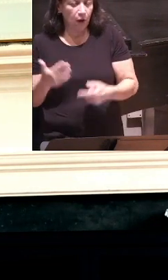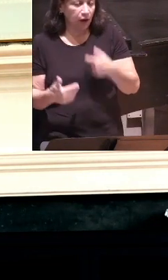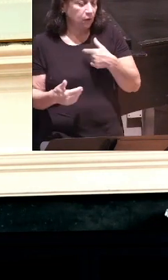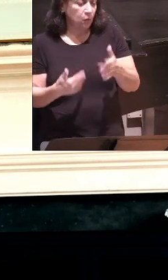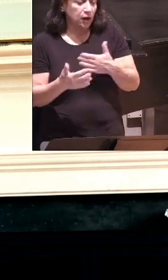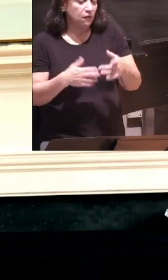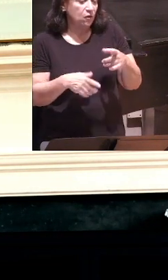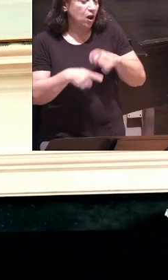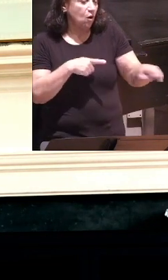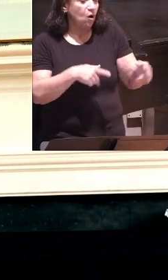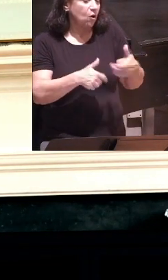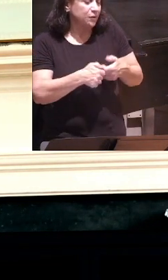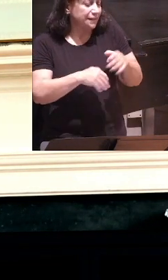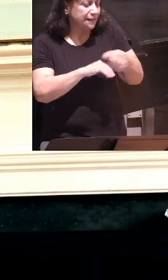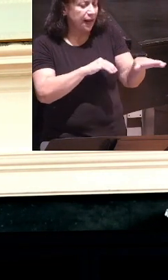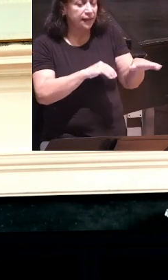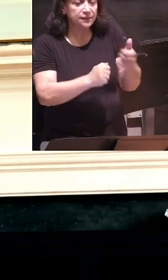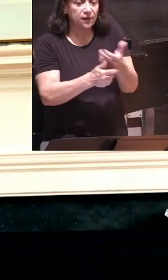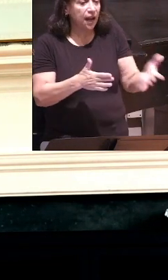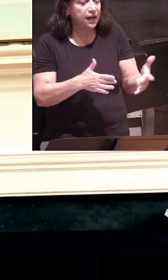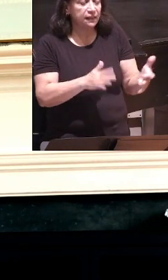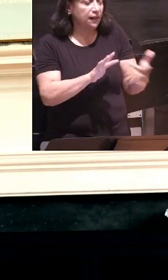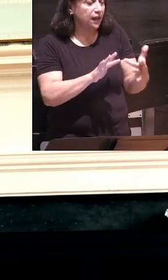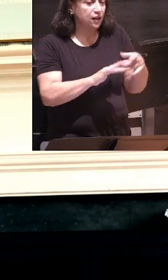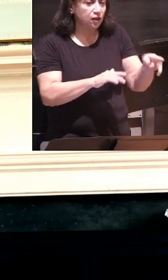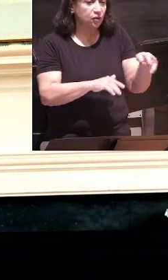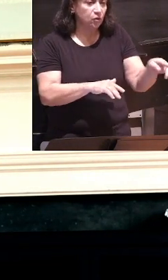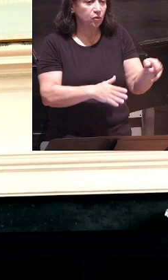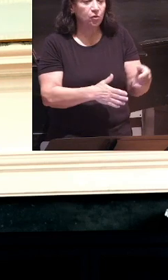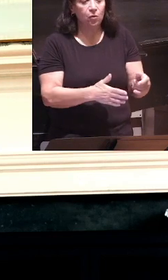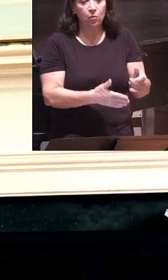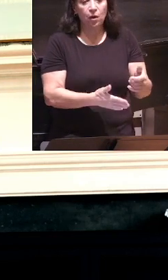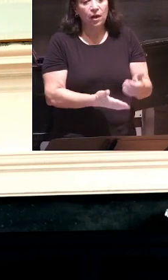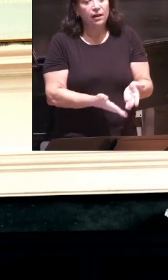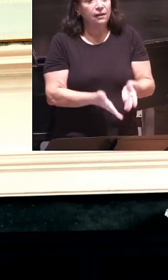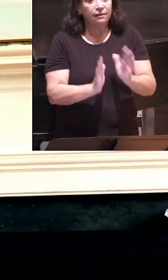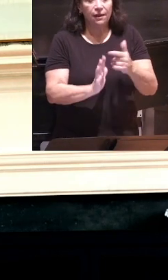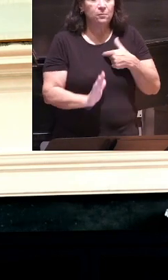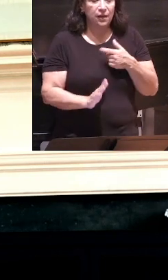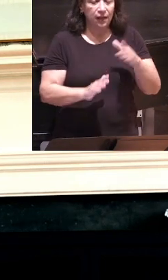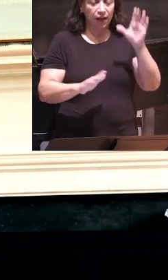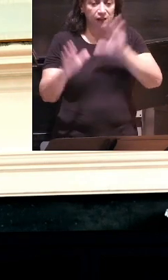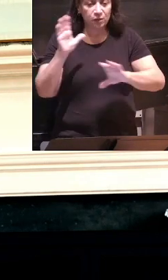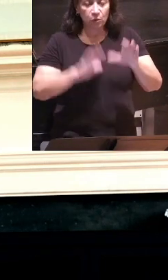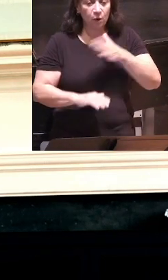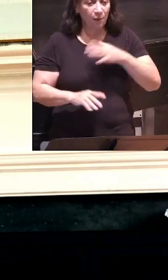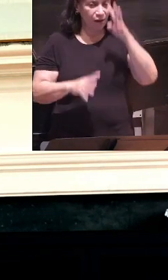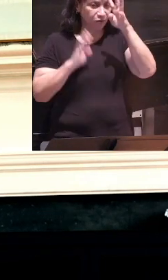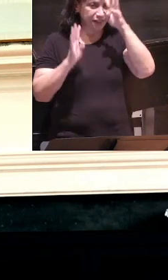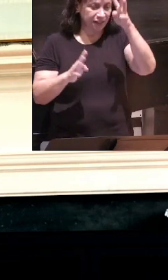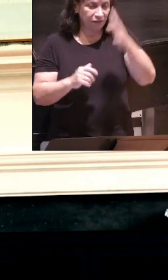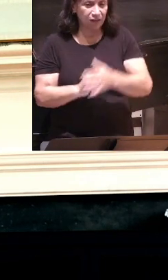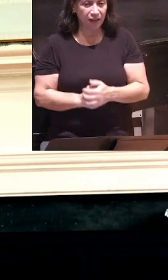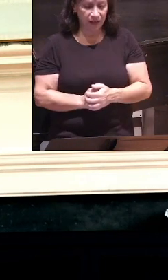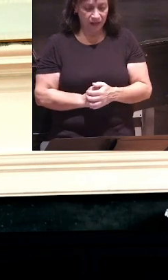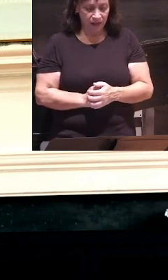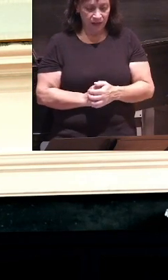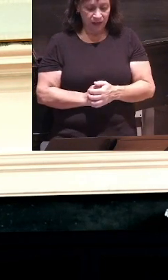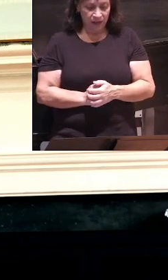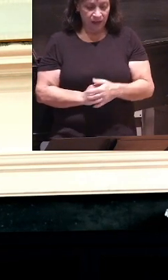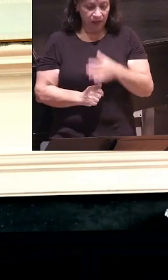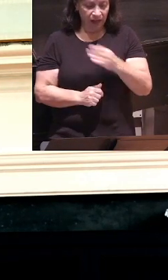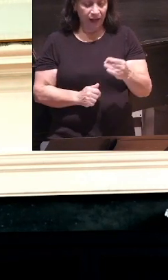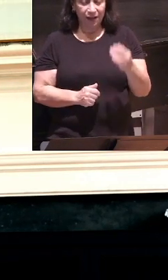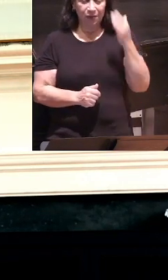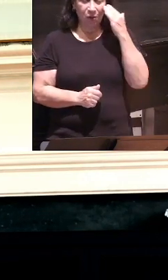called, a text, or anything, you were there. You let me explore my creativity, and all the millions of questions I asked you to this